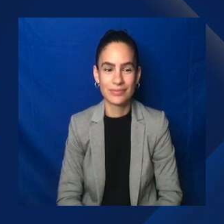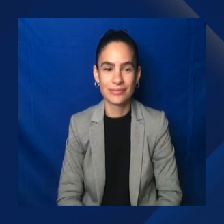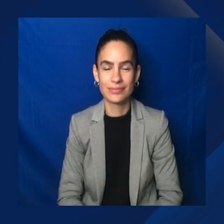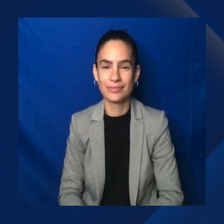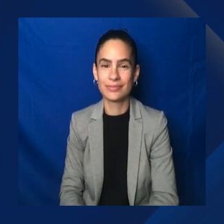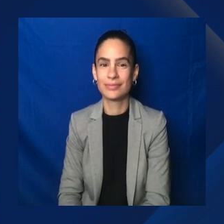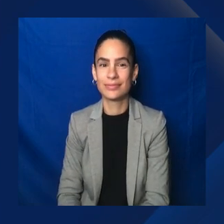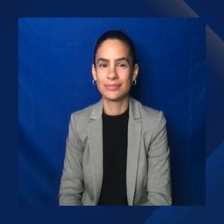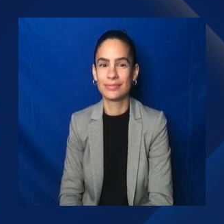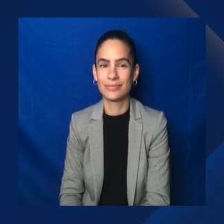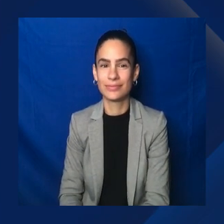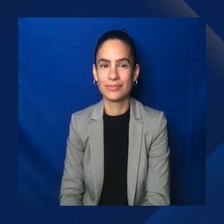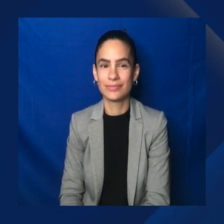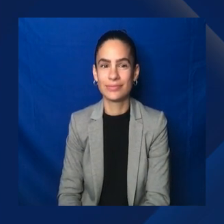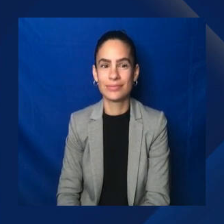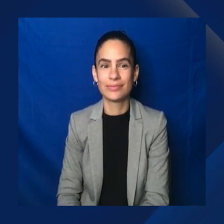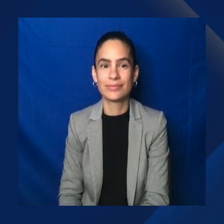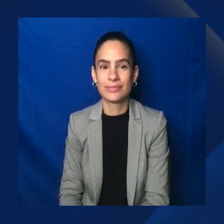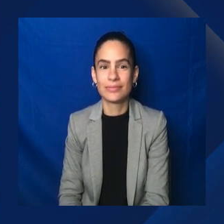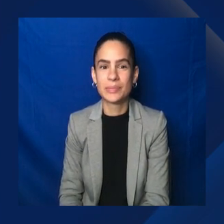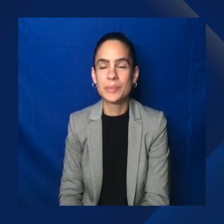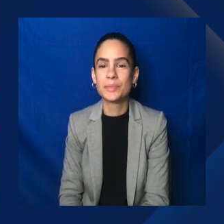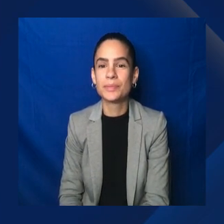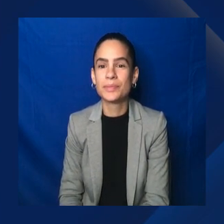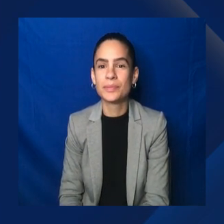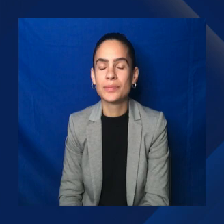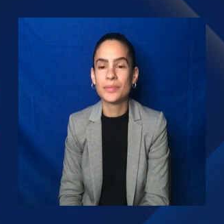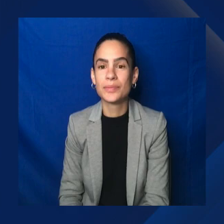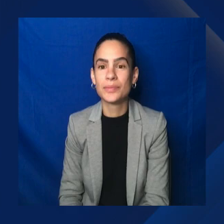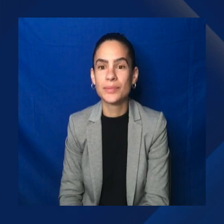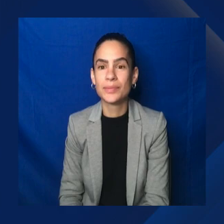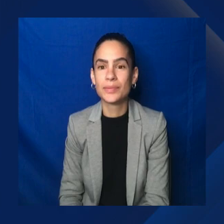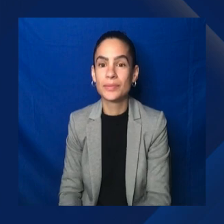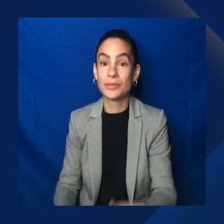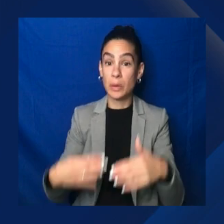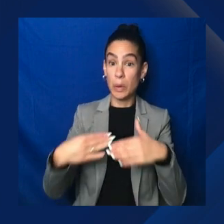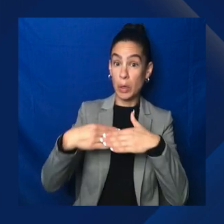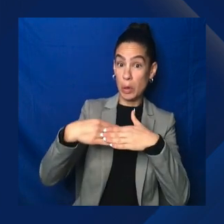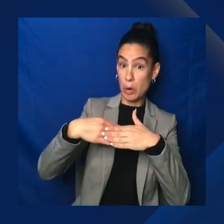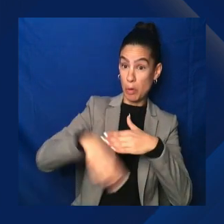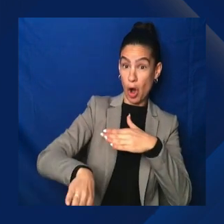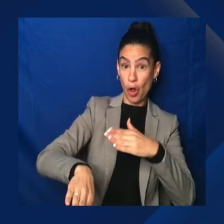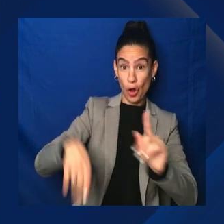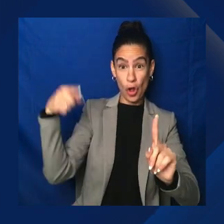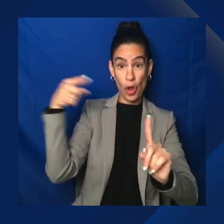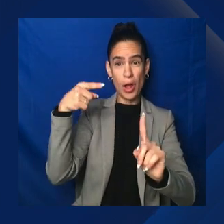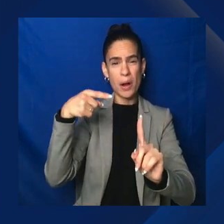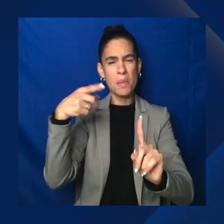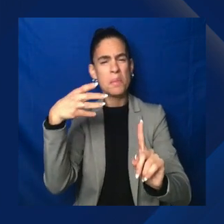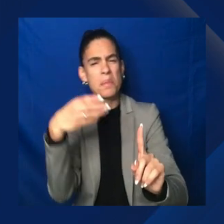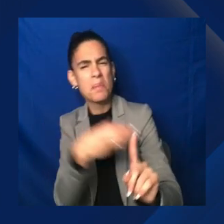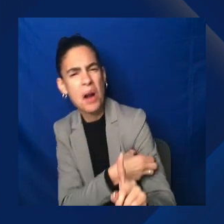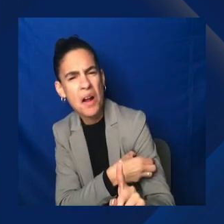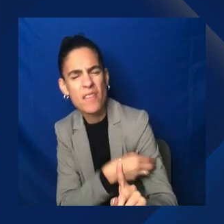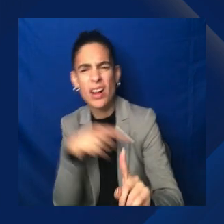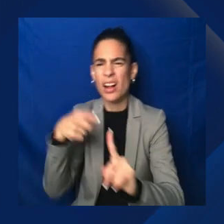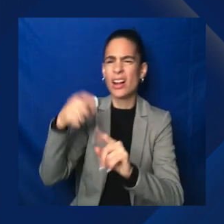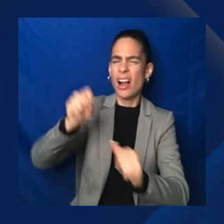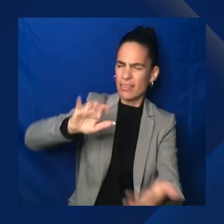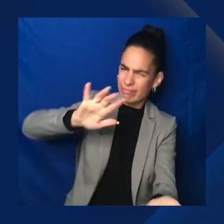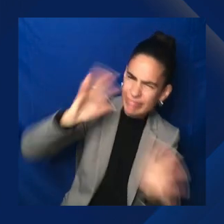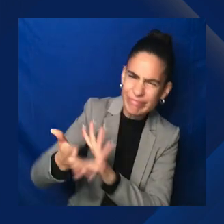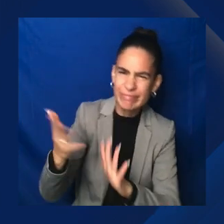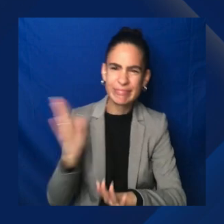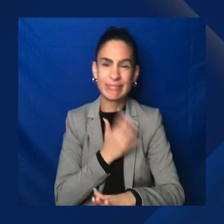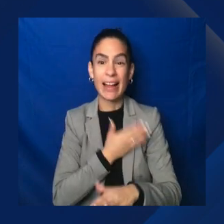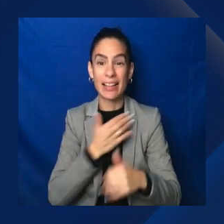I believe birth can be powerful and transformative. And some of the births that I've attended on the Navajo Nation have been the